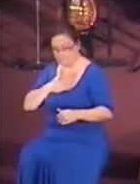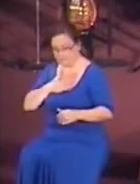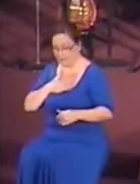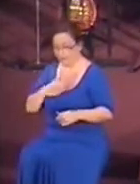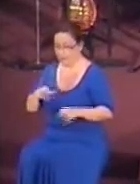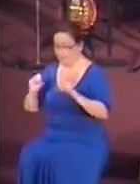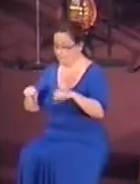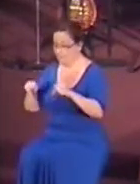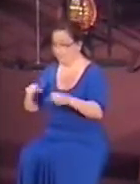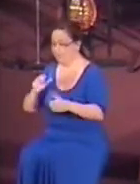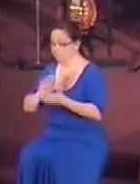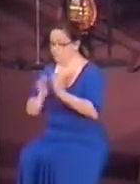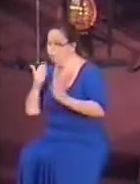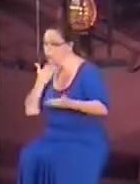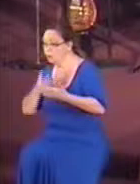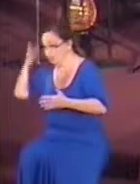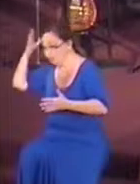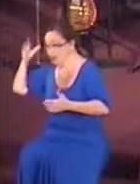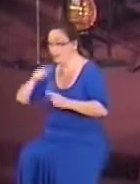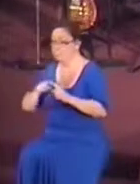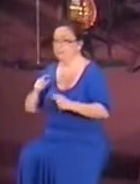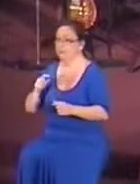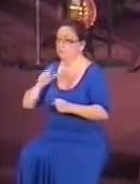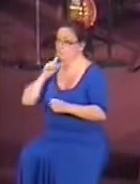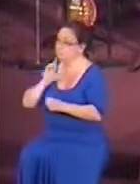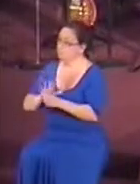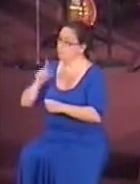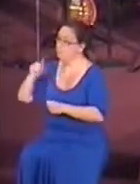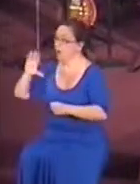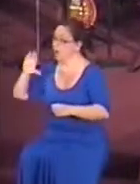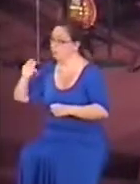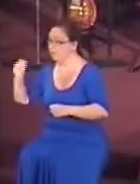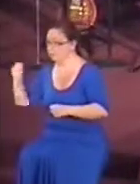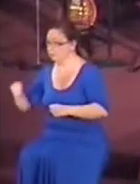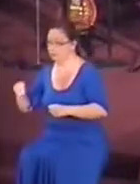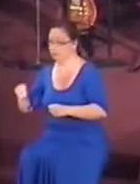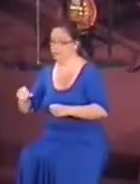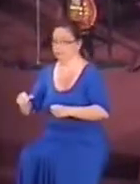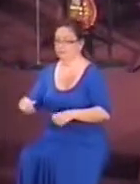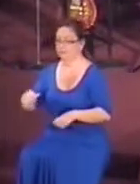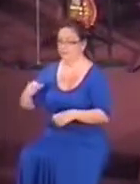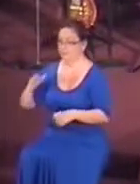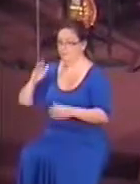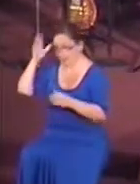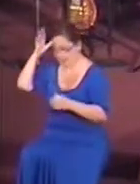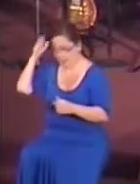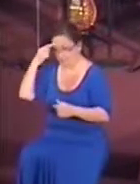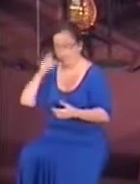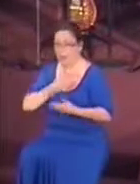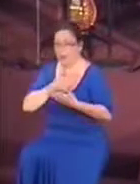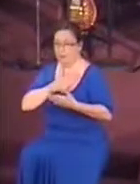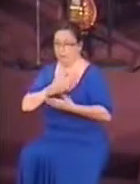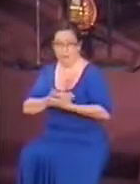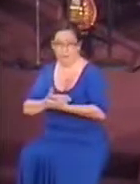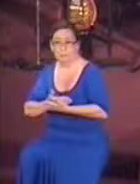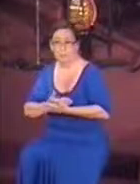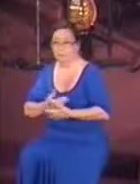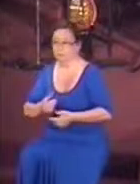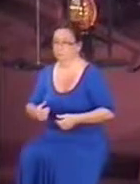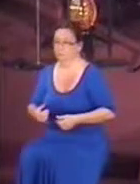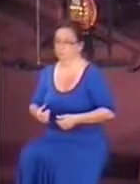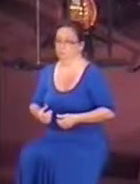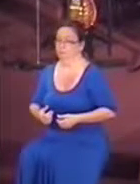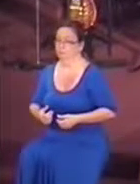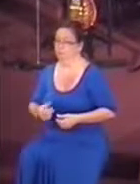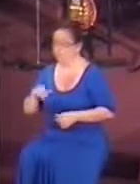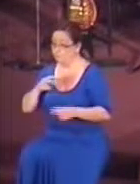100% committed to loving and raising Piper and being the best dad that I can possibly be to her. You see, both of these things